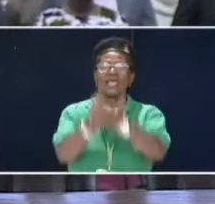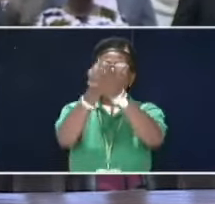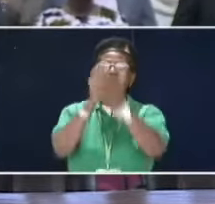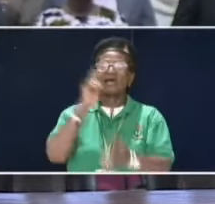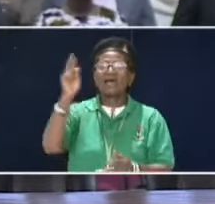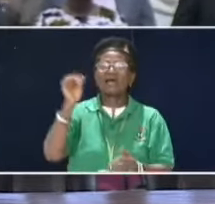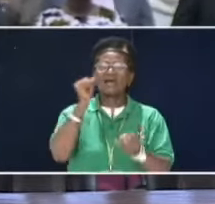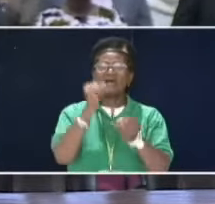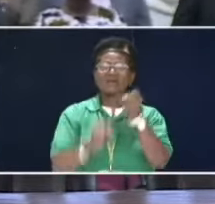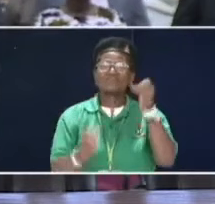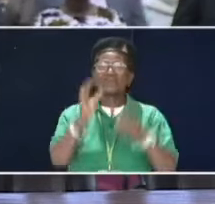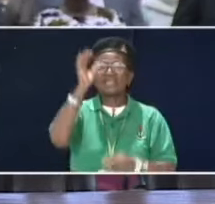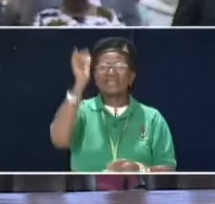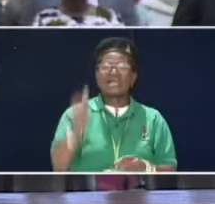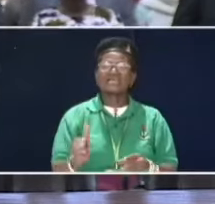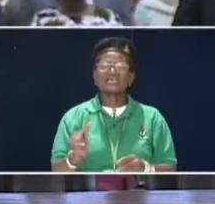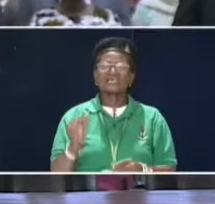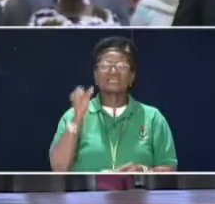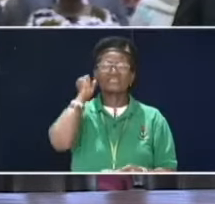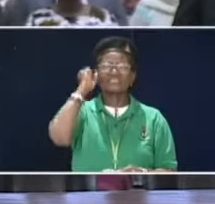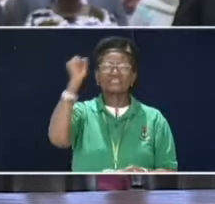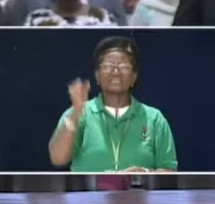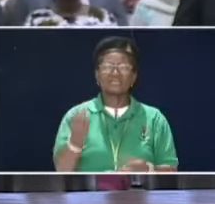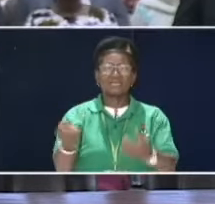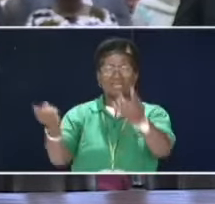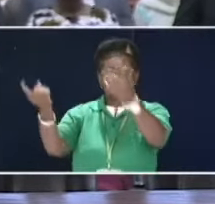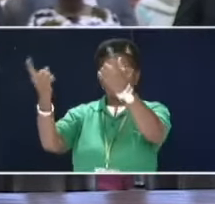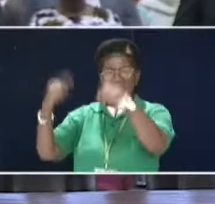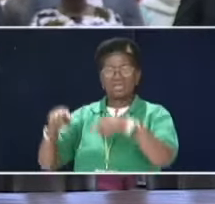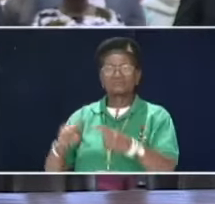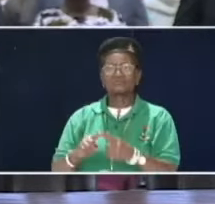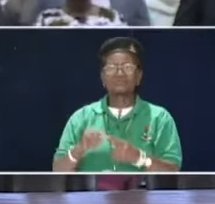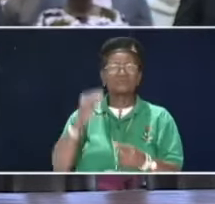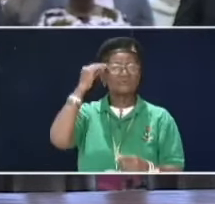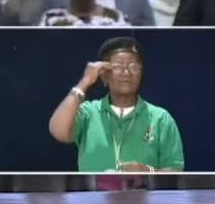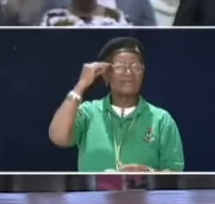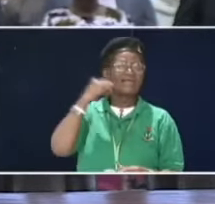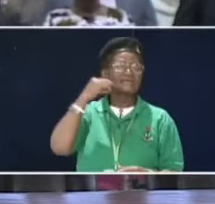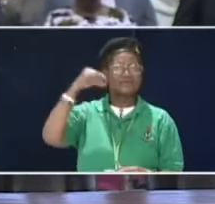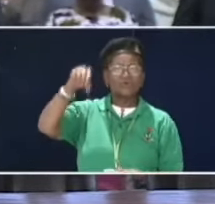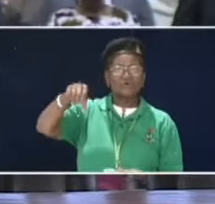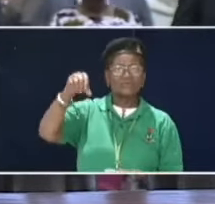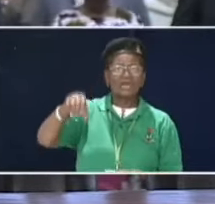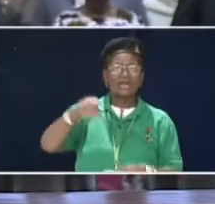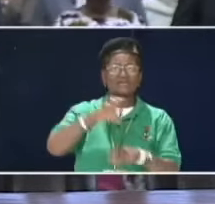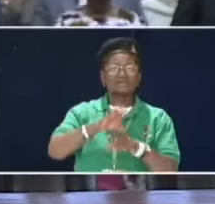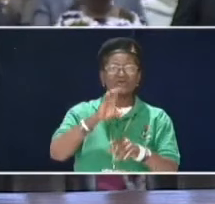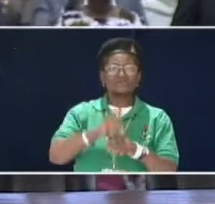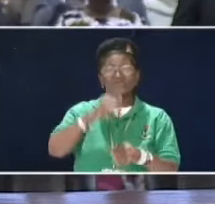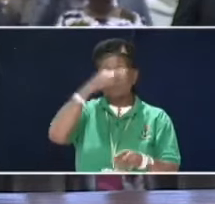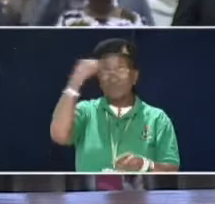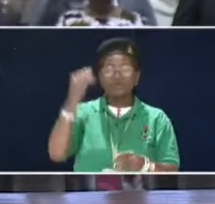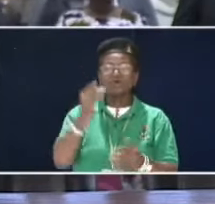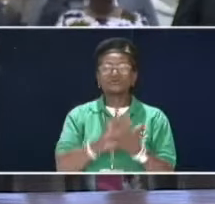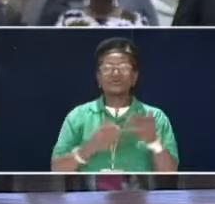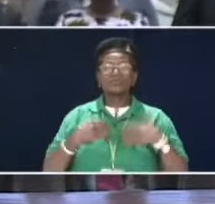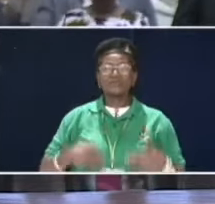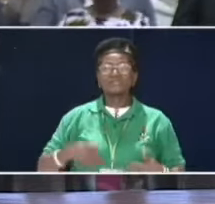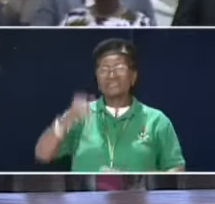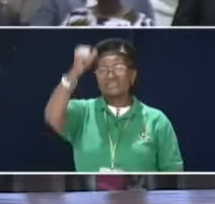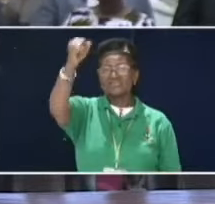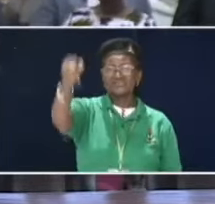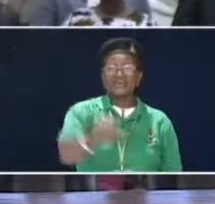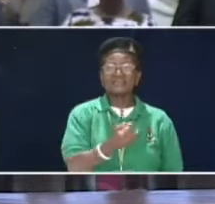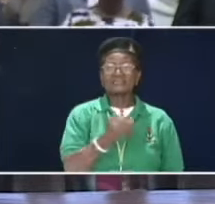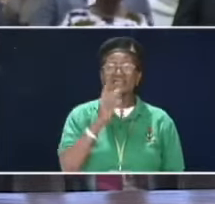Finally, she came to the headquarters church because somebody invited her.